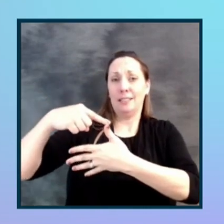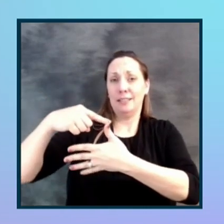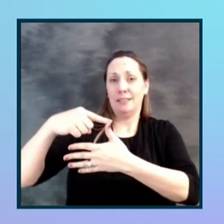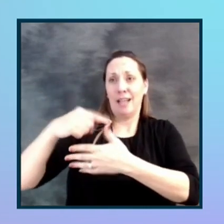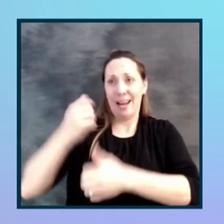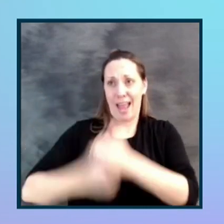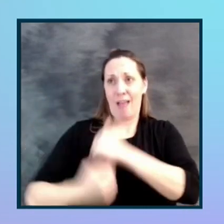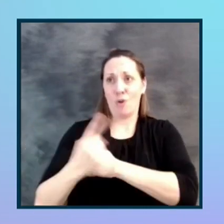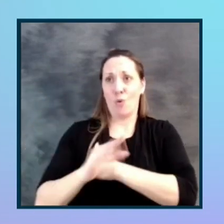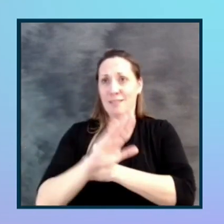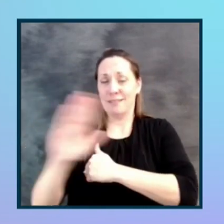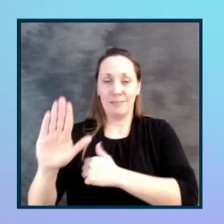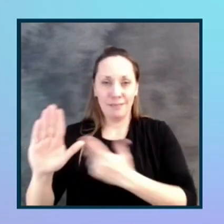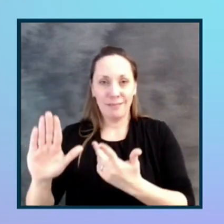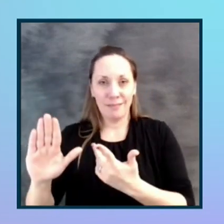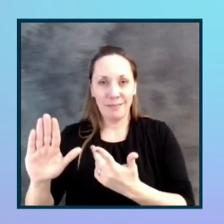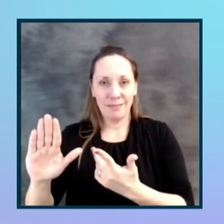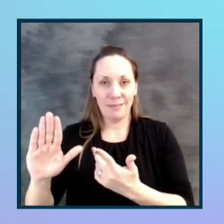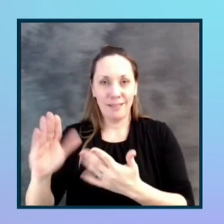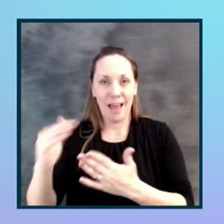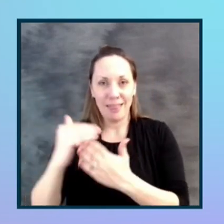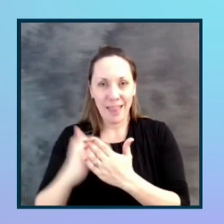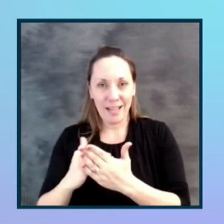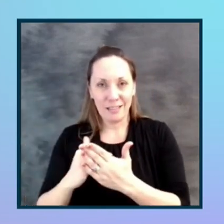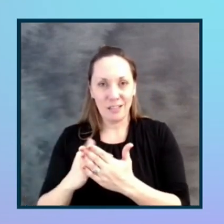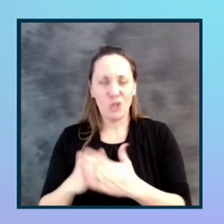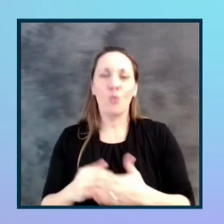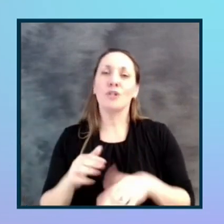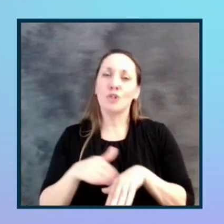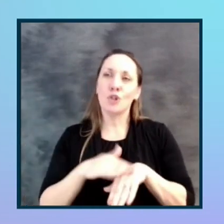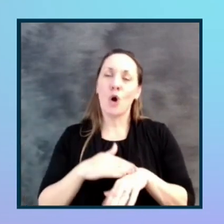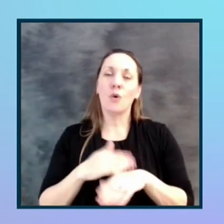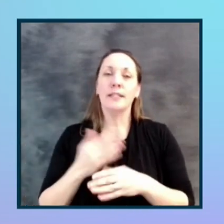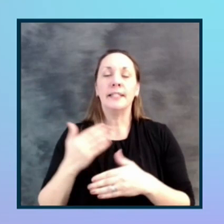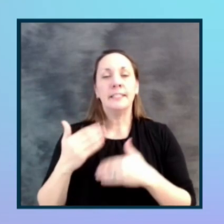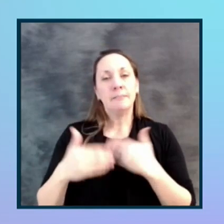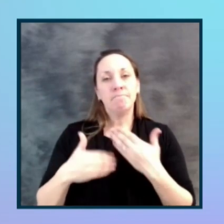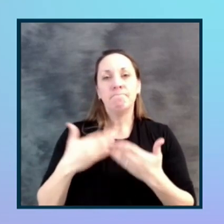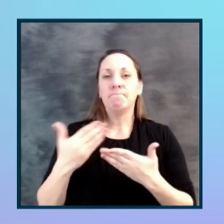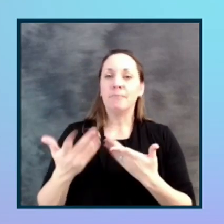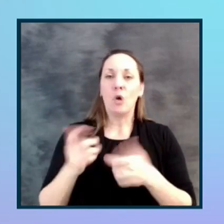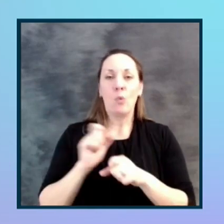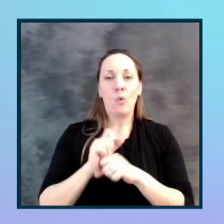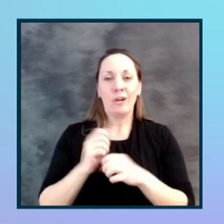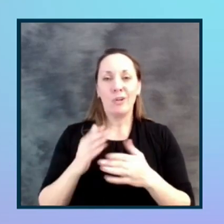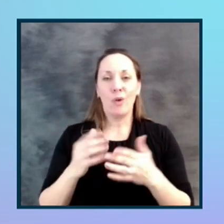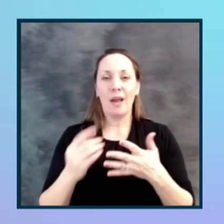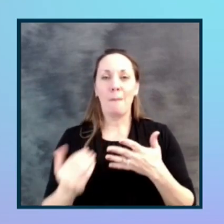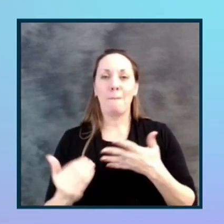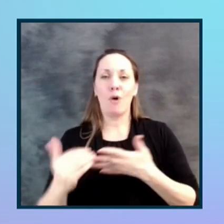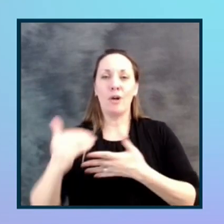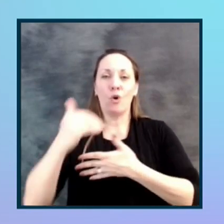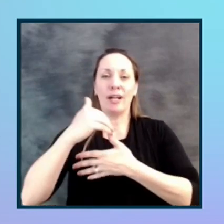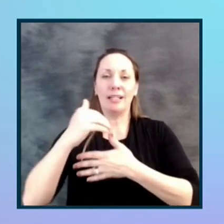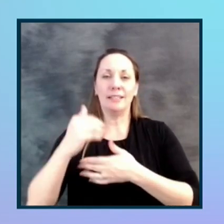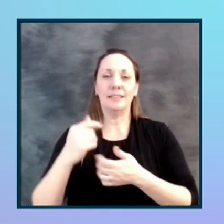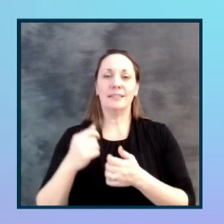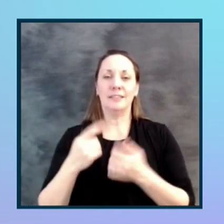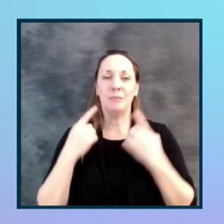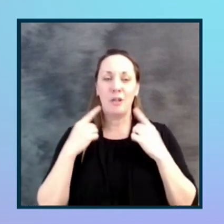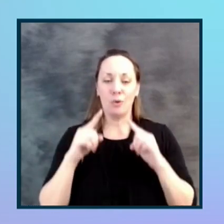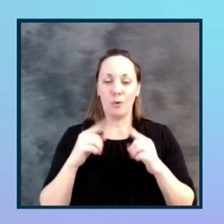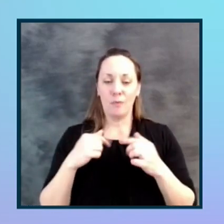everyone's list. So it's just slowly working your way to align incentives and priorities to make your way through. Has been